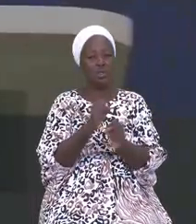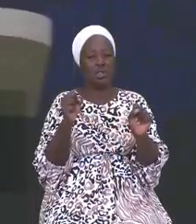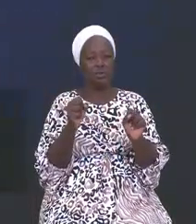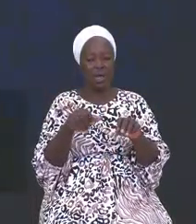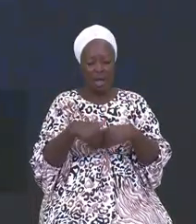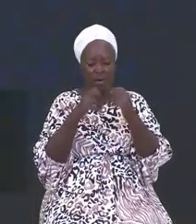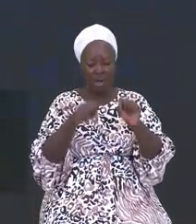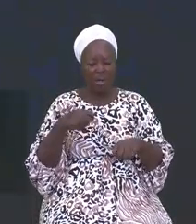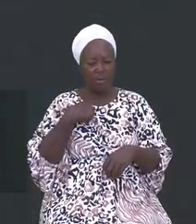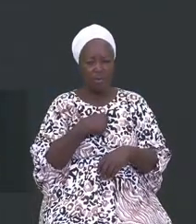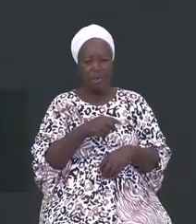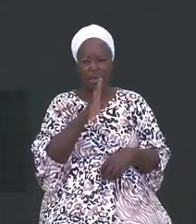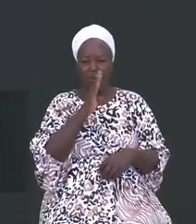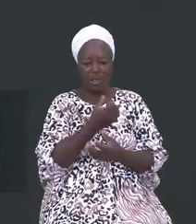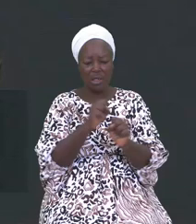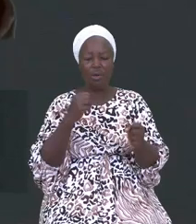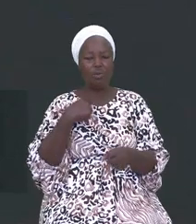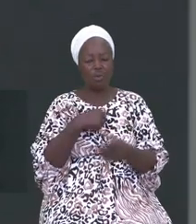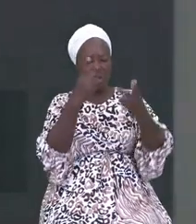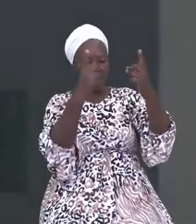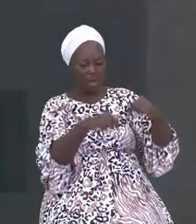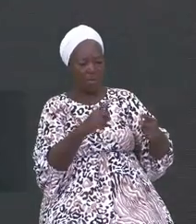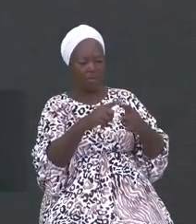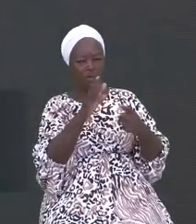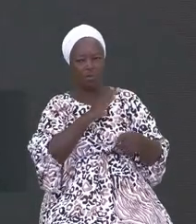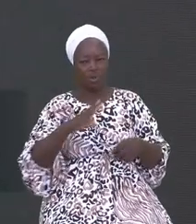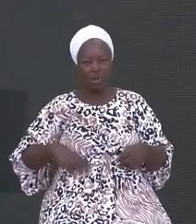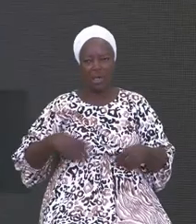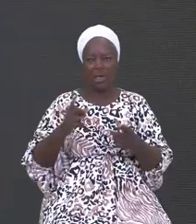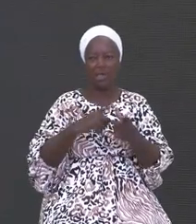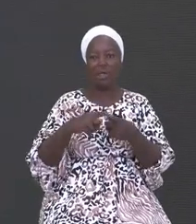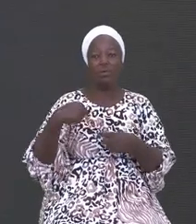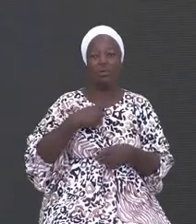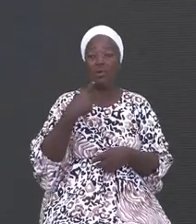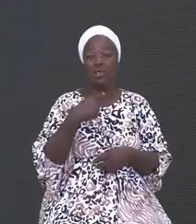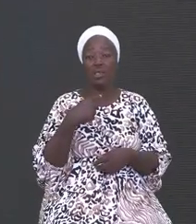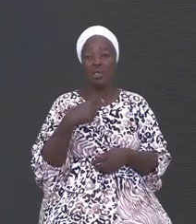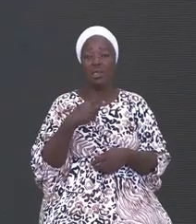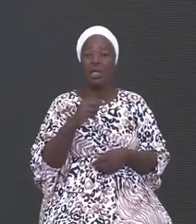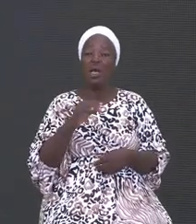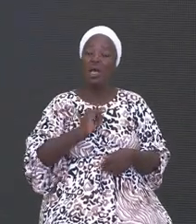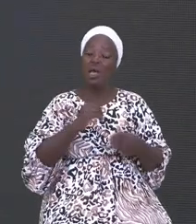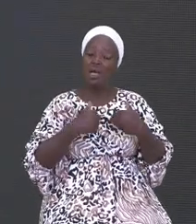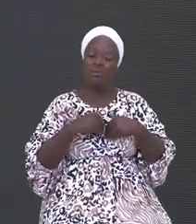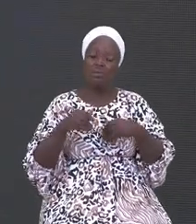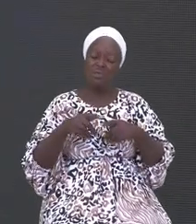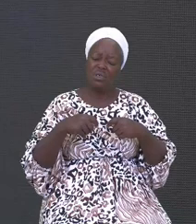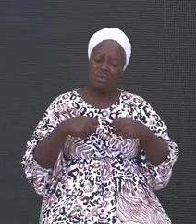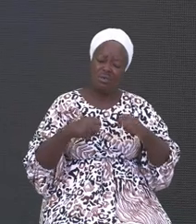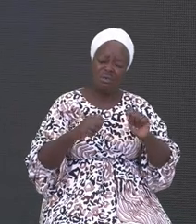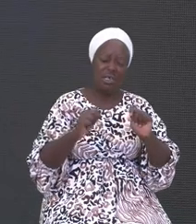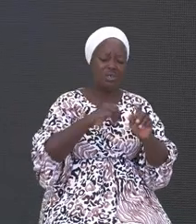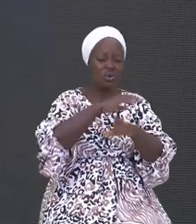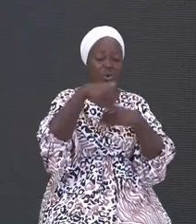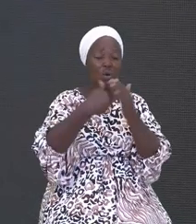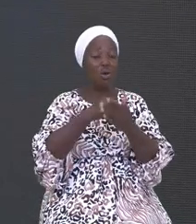saved? We come to Christ and we say, "I've performed the experiment. I've tried all I